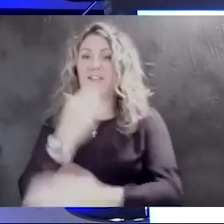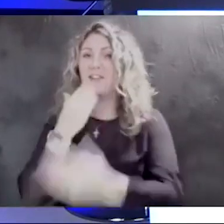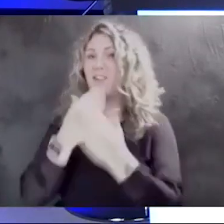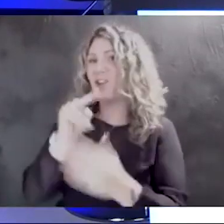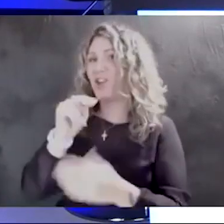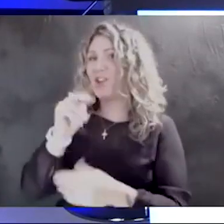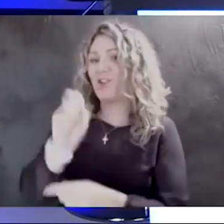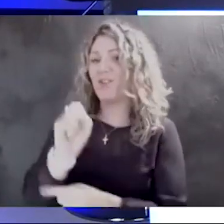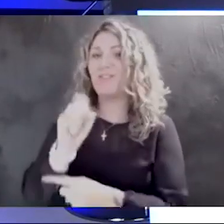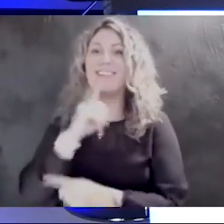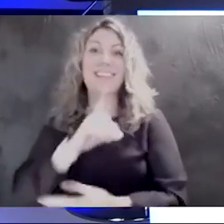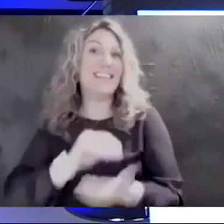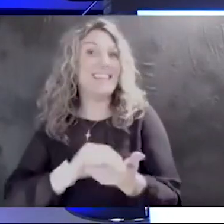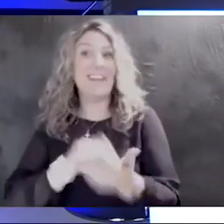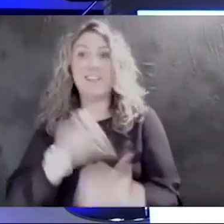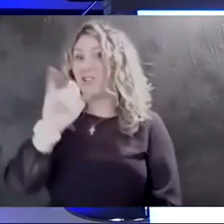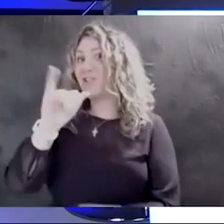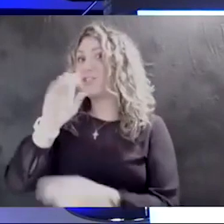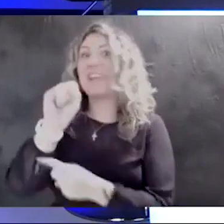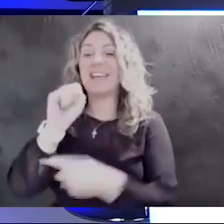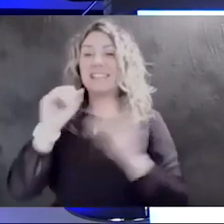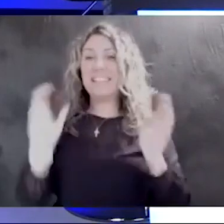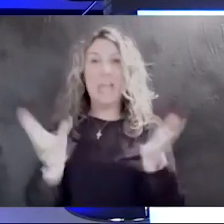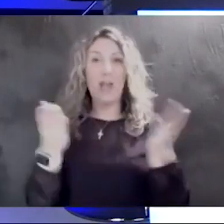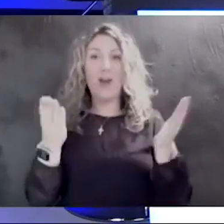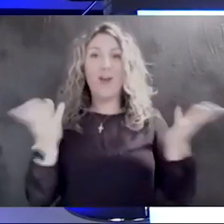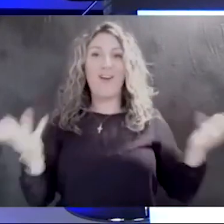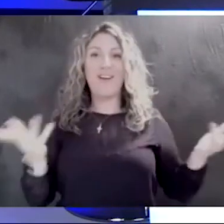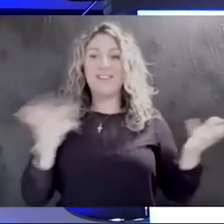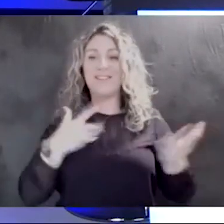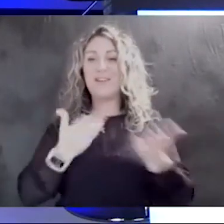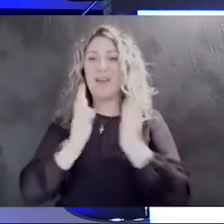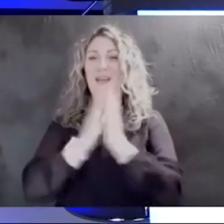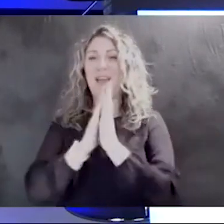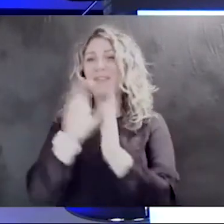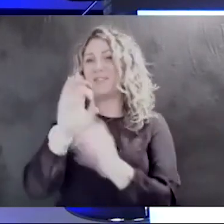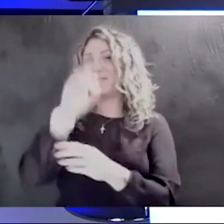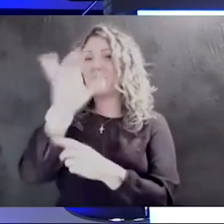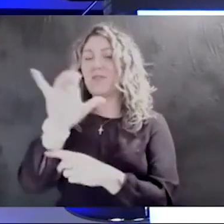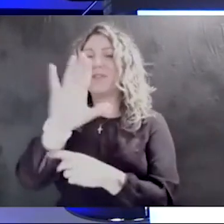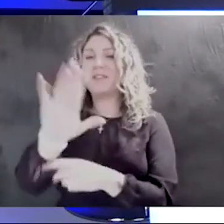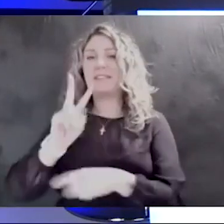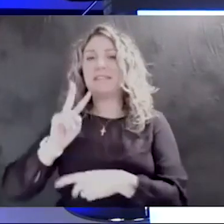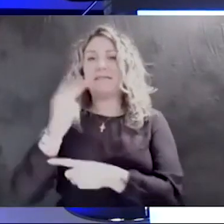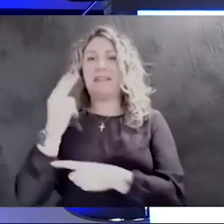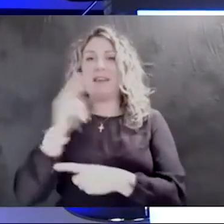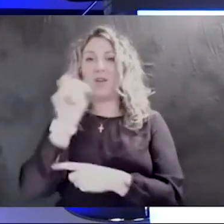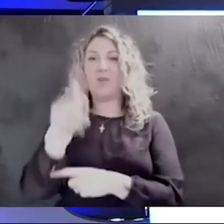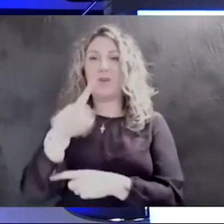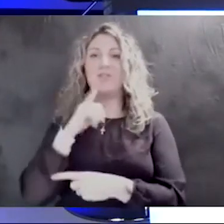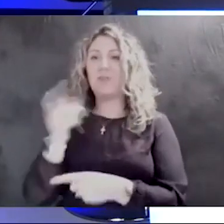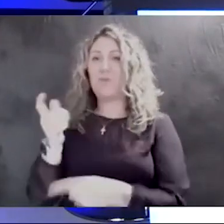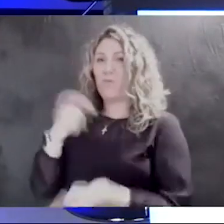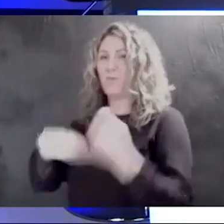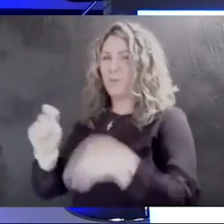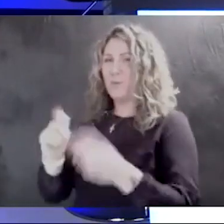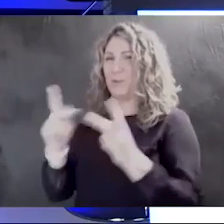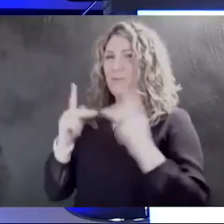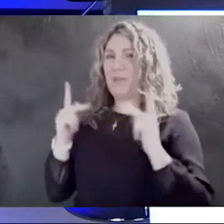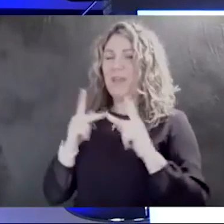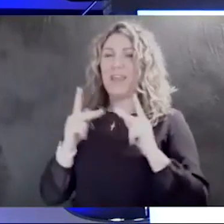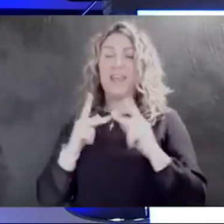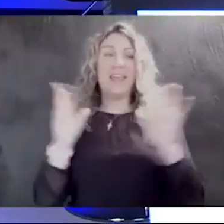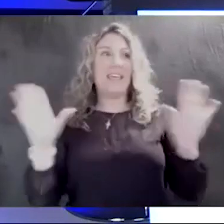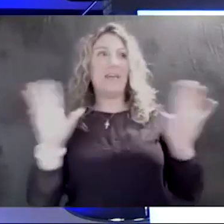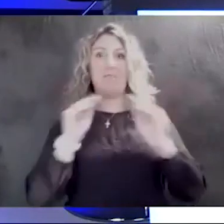in the building, and he's in the studio. So I'm going to ask Cody's second question so that he and I can switch places magically. And